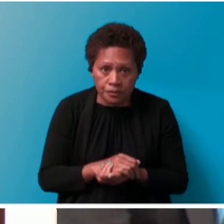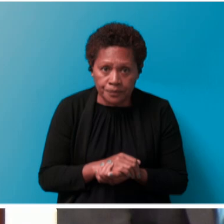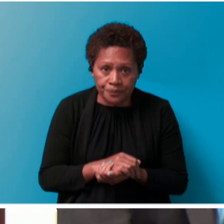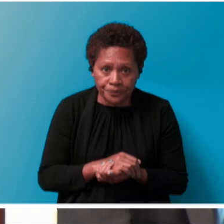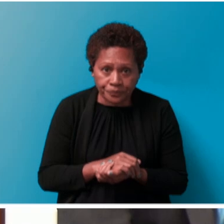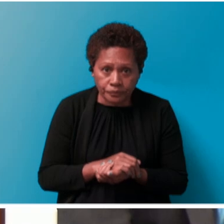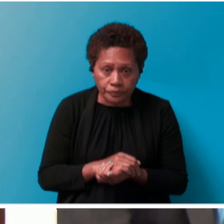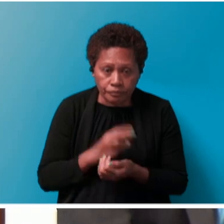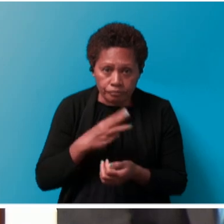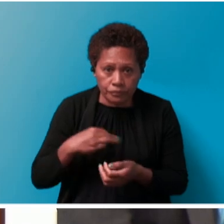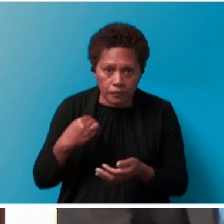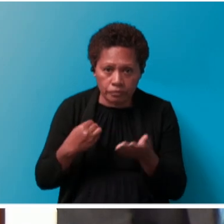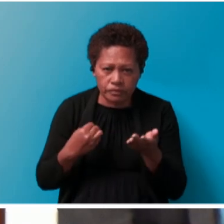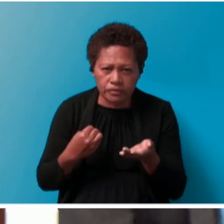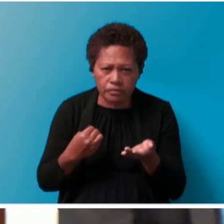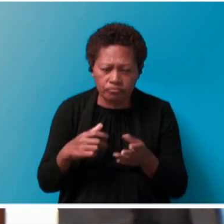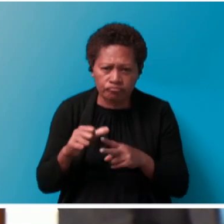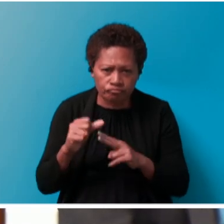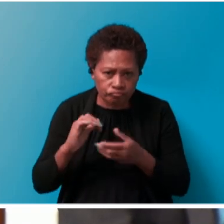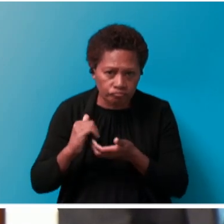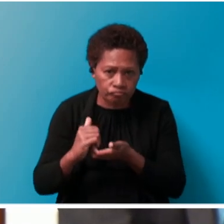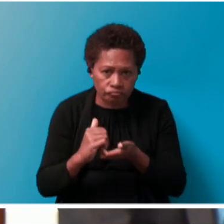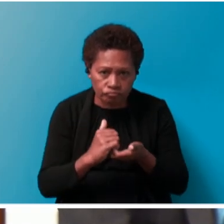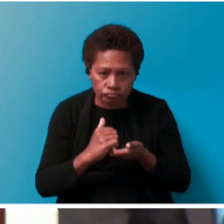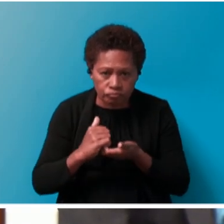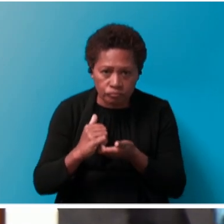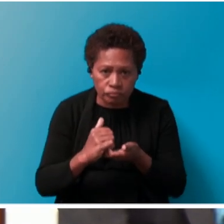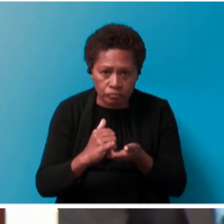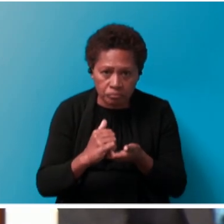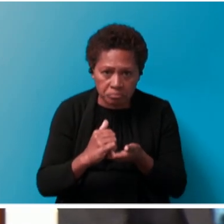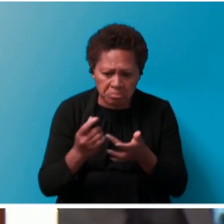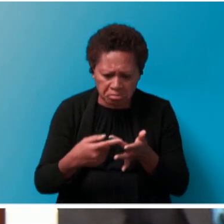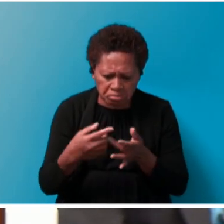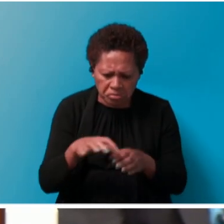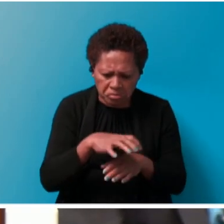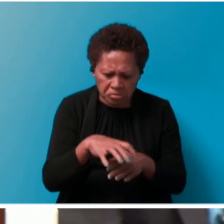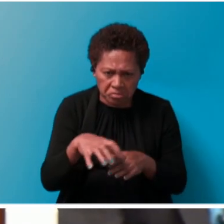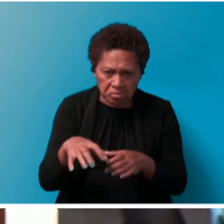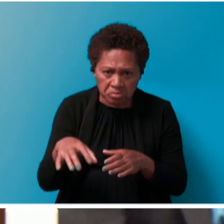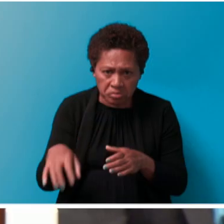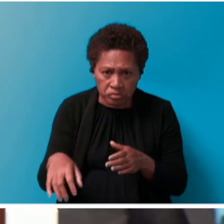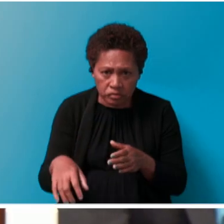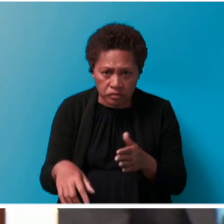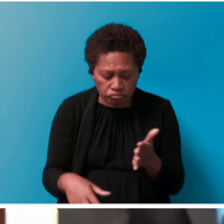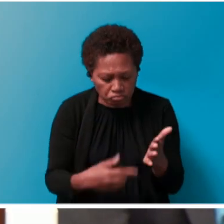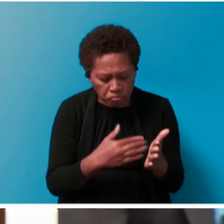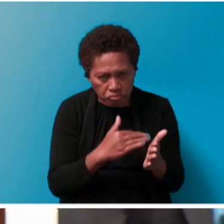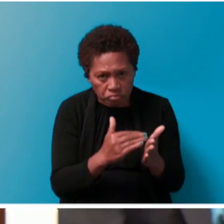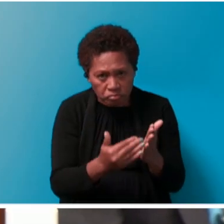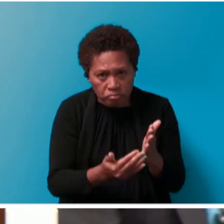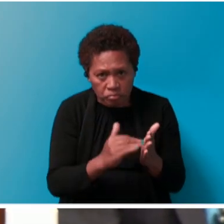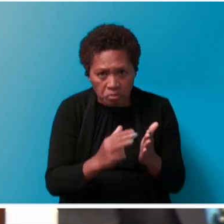The ministry is also collaborating with the Habitat for Humanity Fiji on greenfield or vacant project aimed at